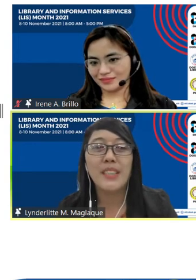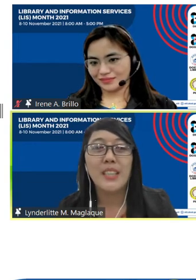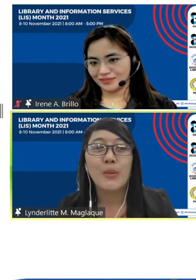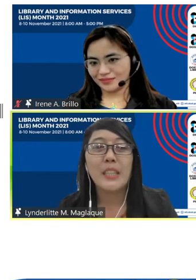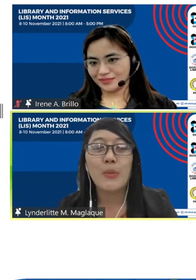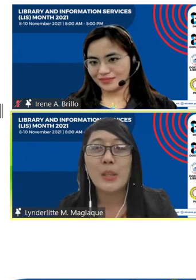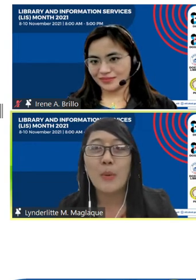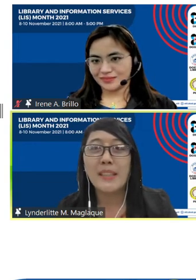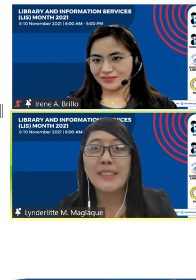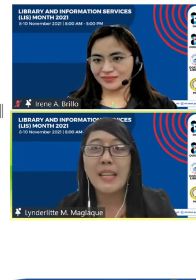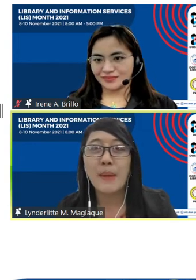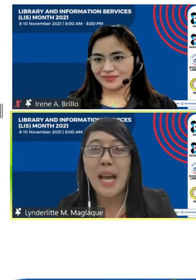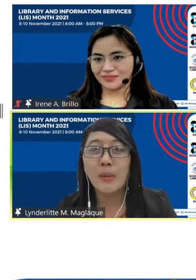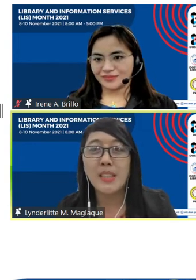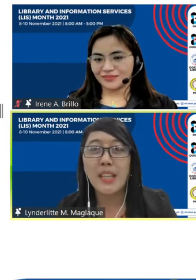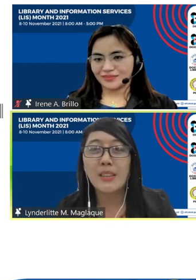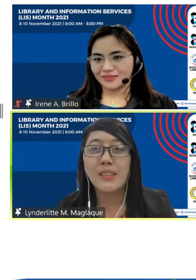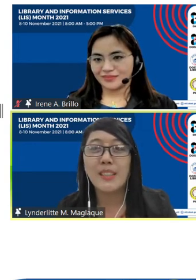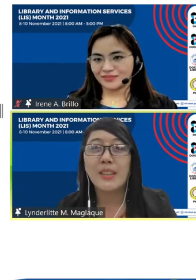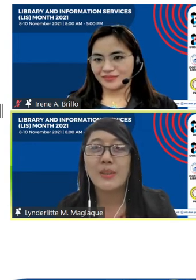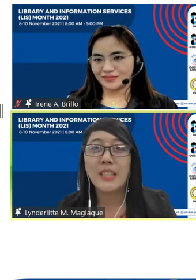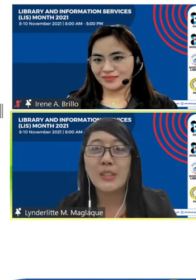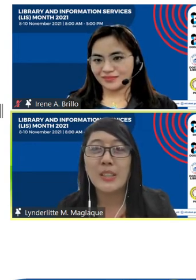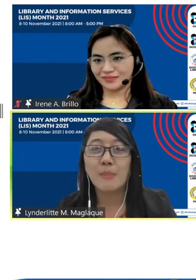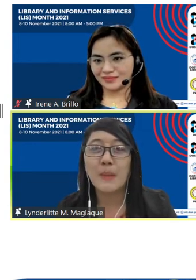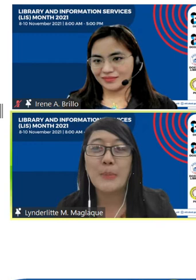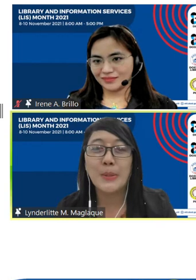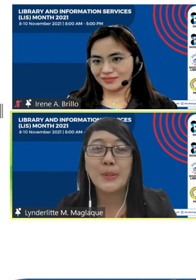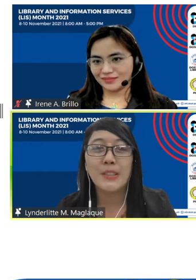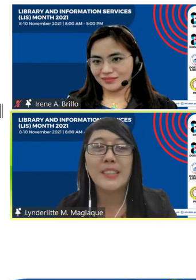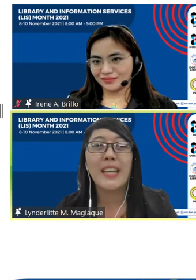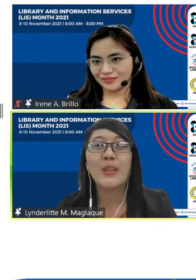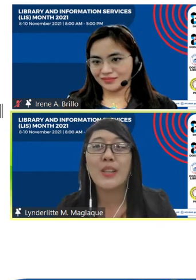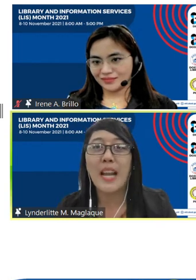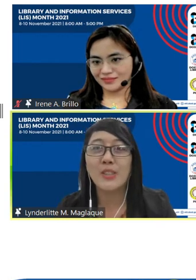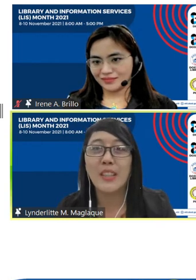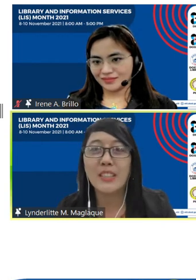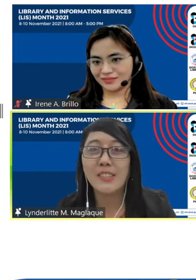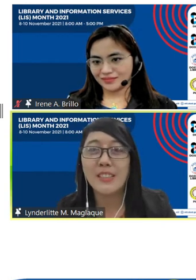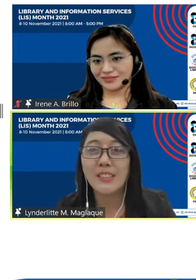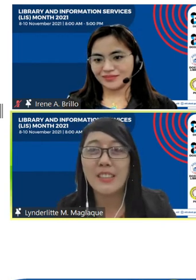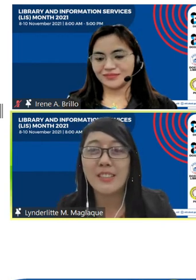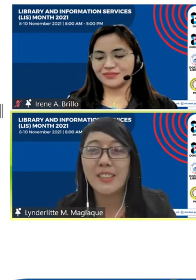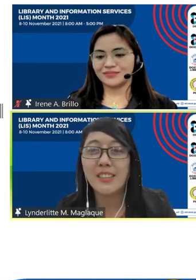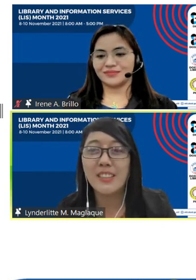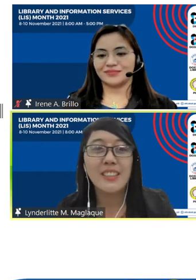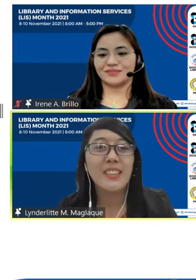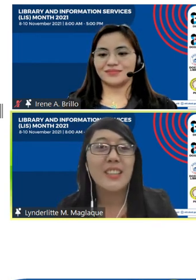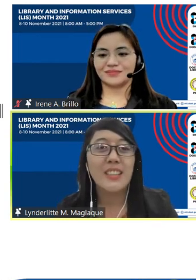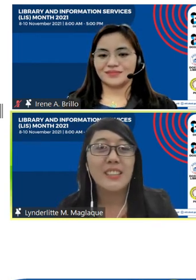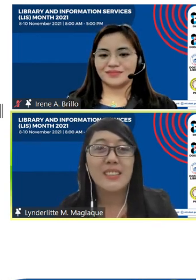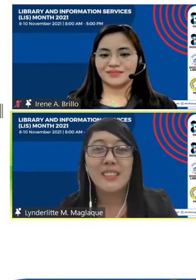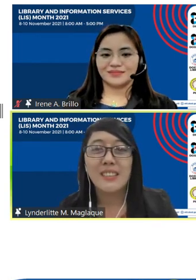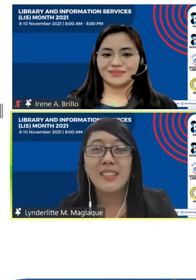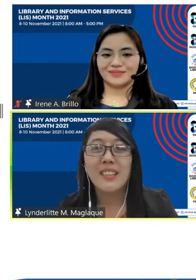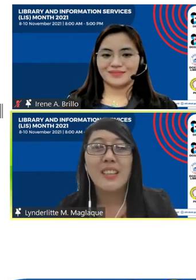November 2021 signed by our director, Director Richard T. Burgos. Again, congratulations sa'yo, Jason.